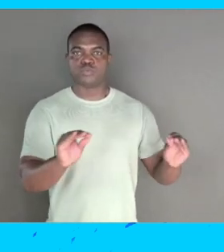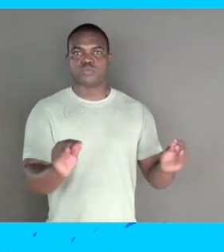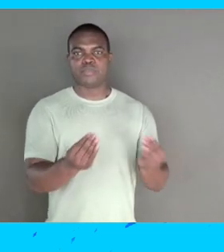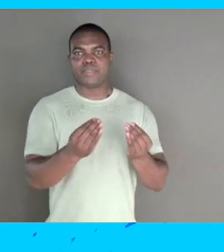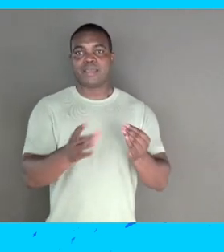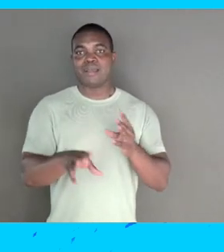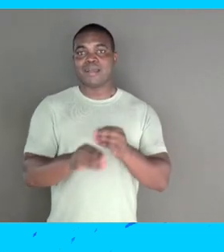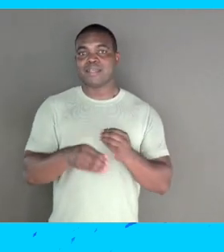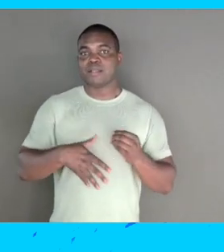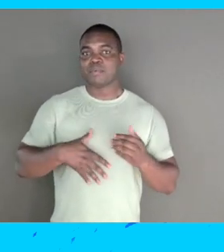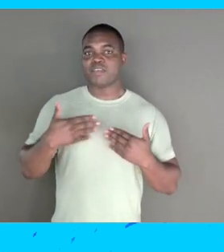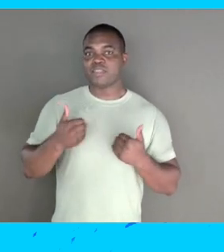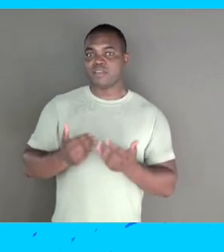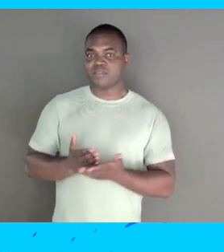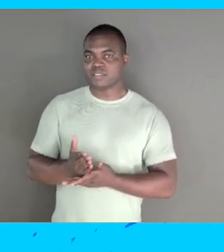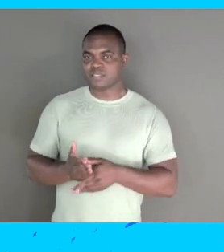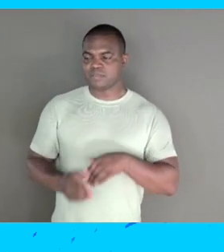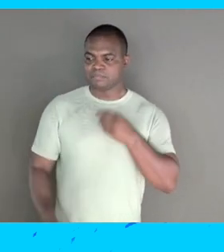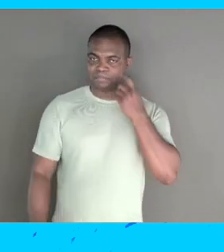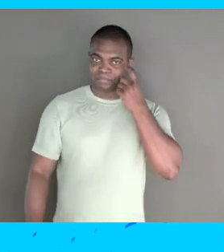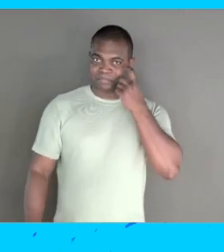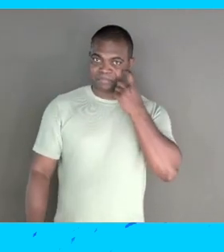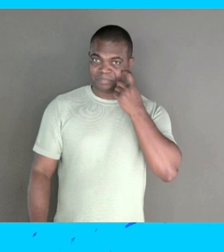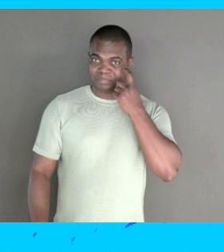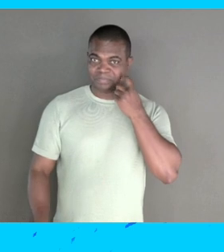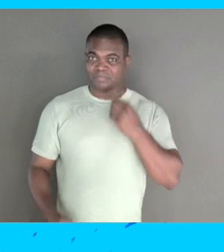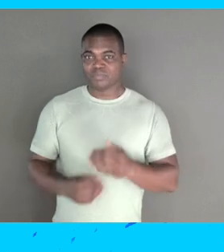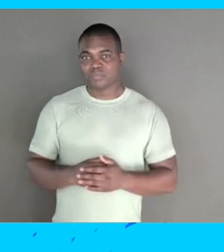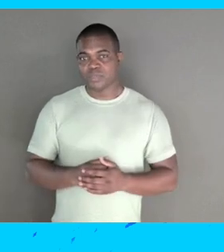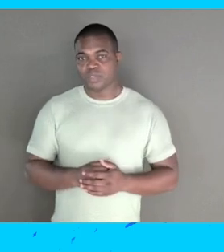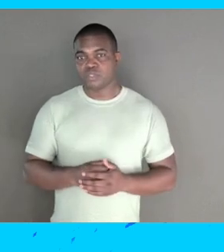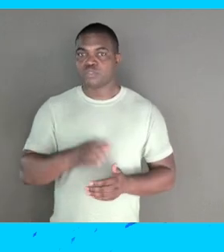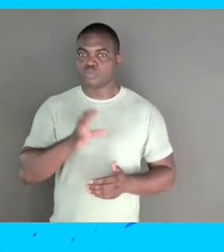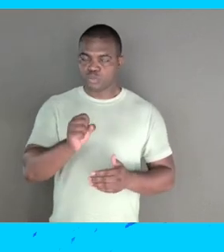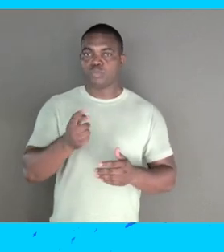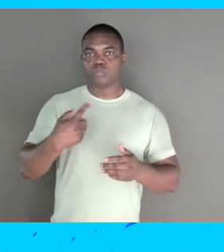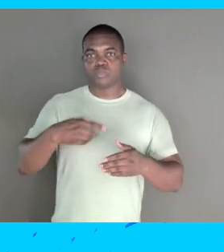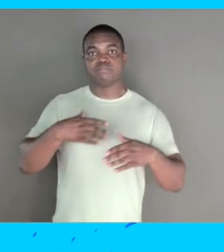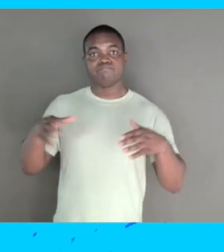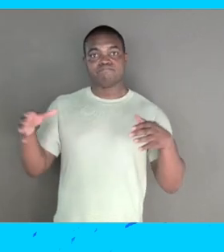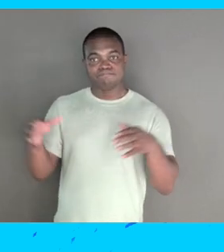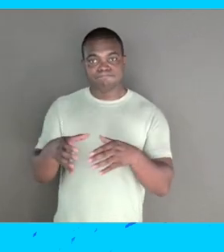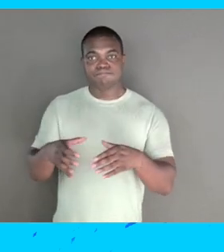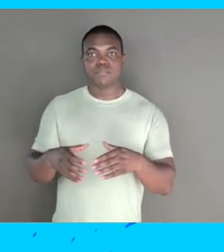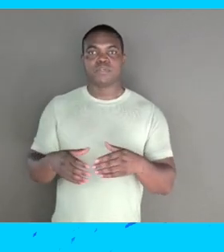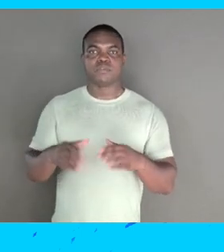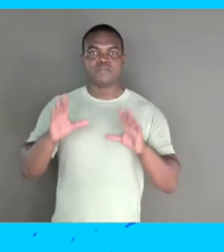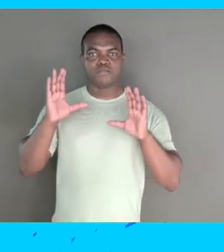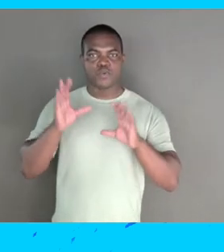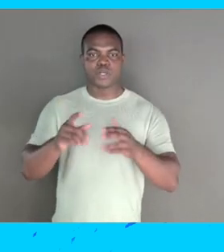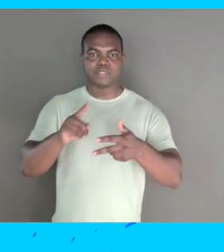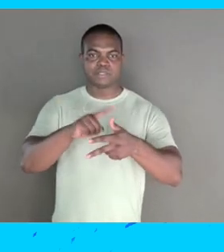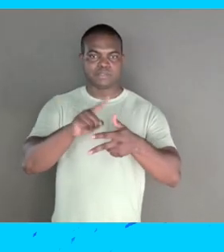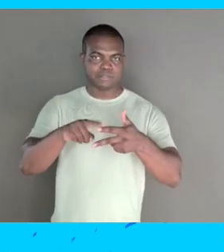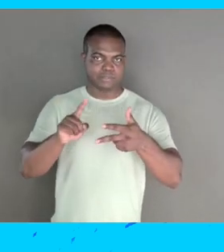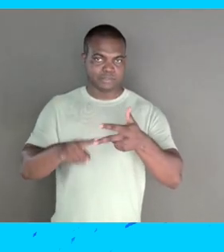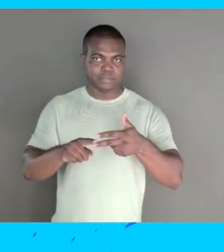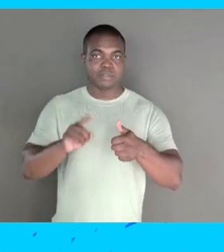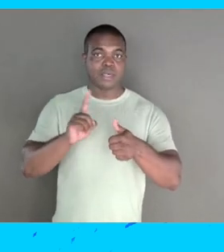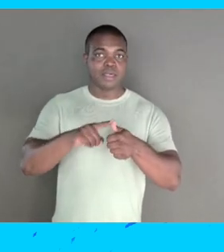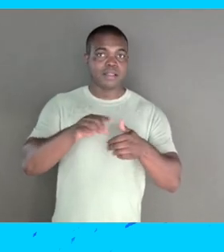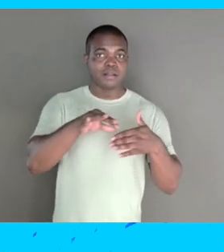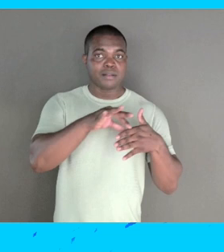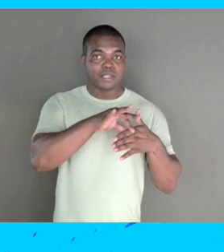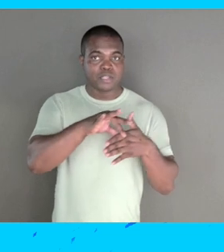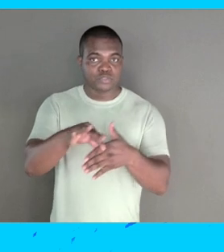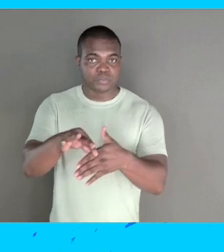So the fellowship covered three leadership tracks, which are service delivery, advocacy, and